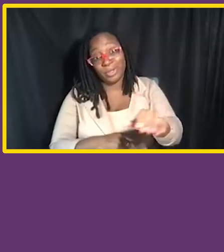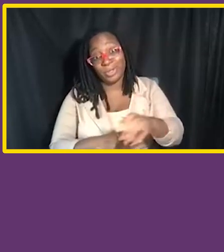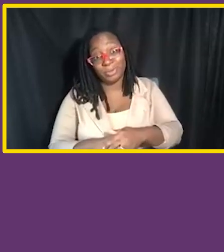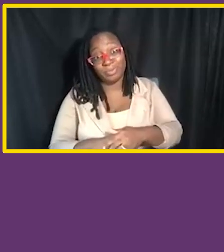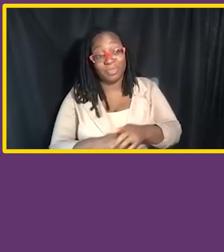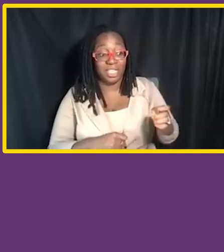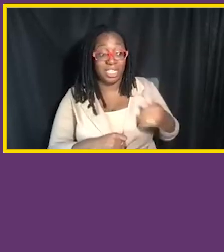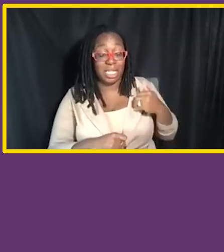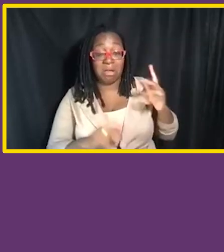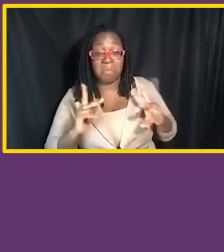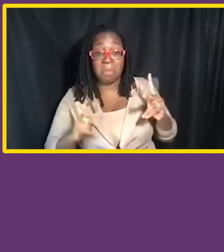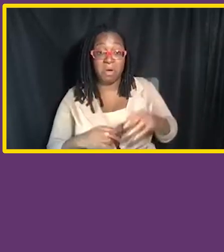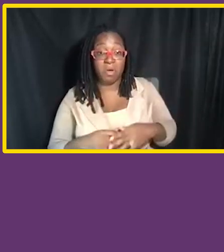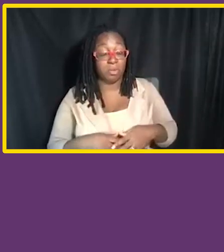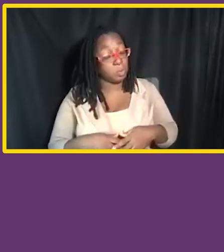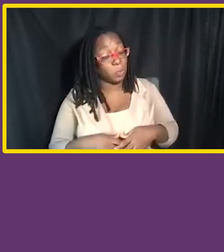people, damn,